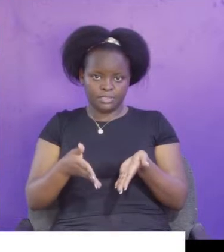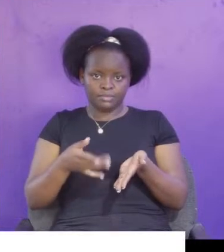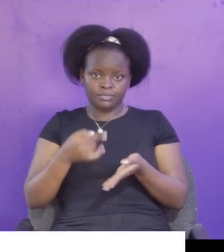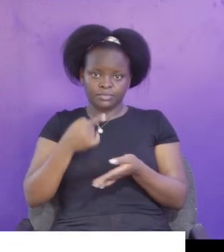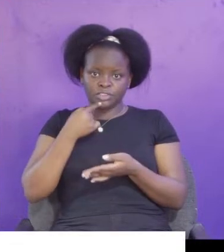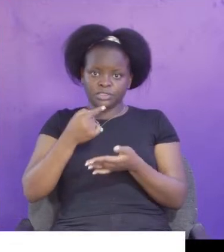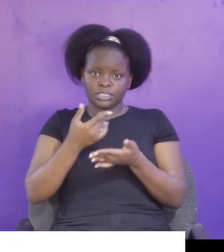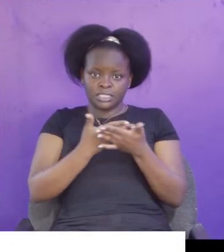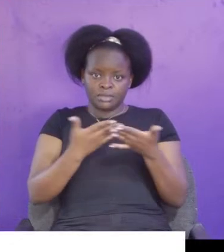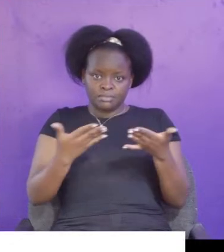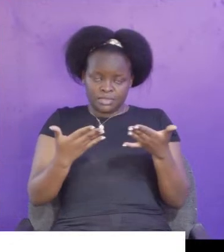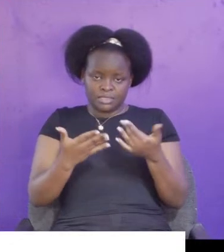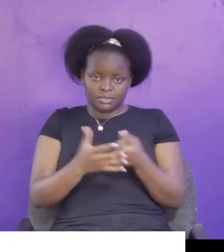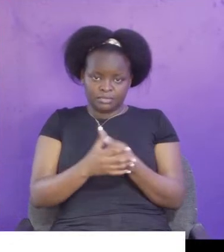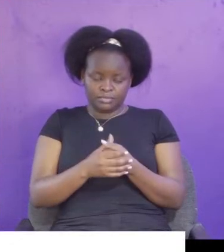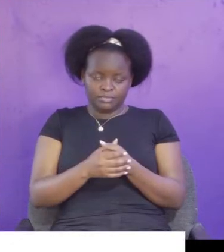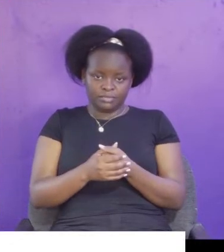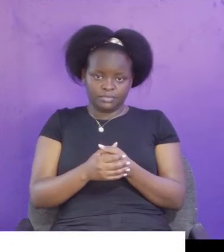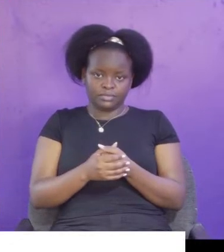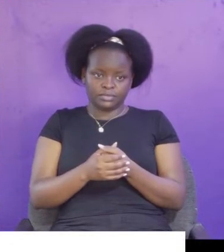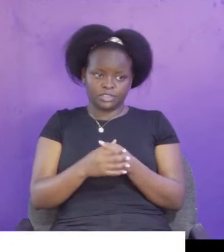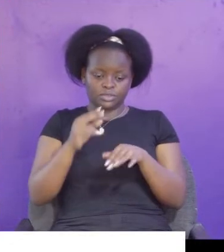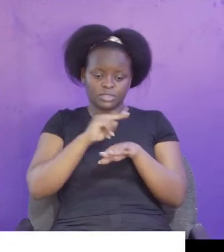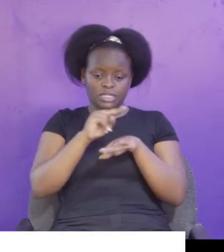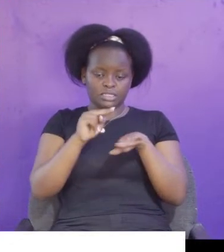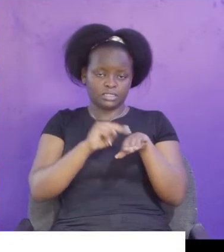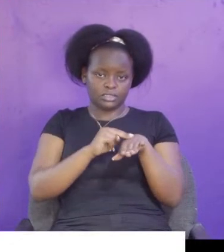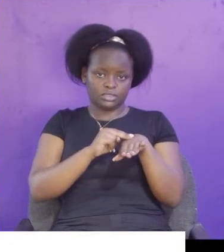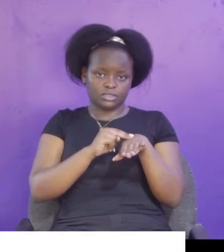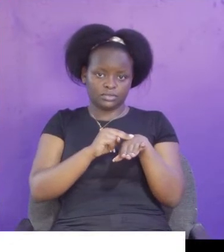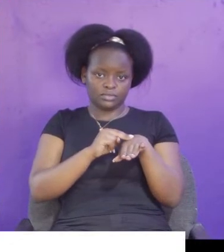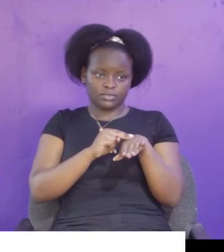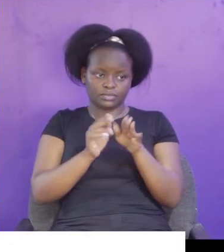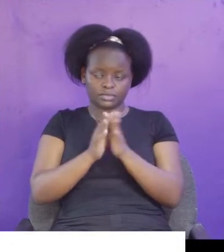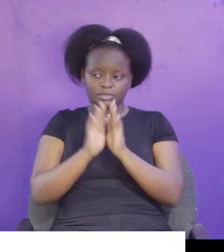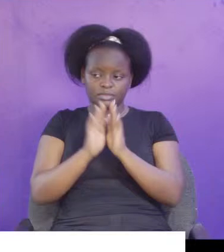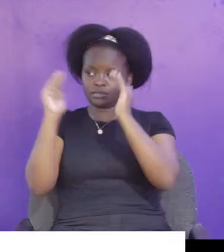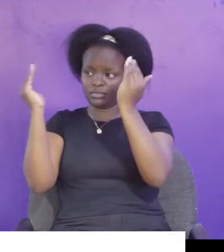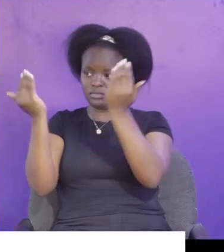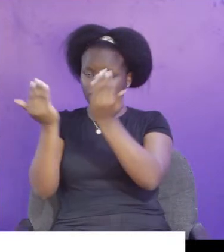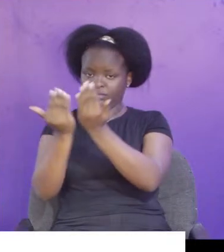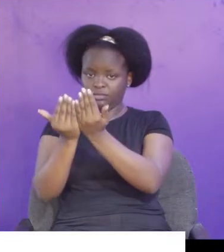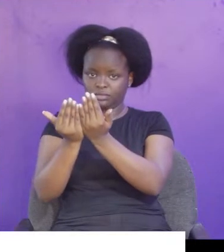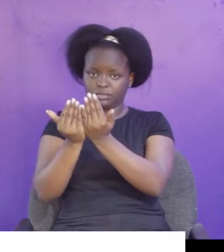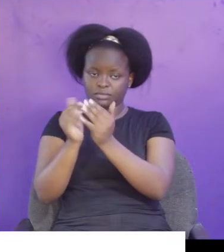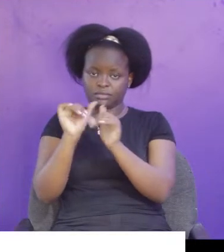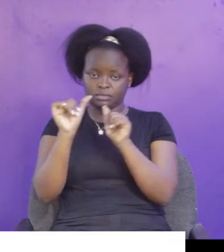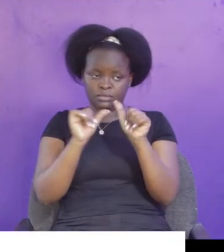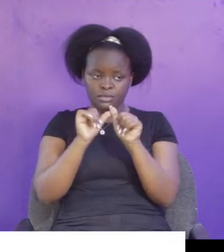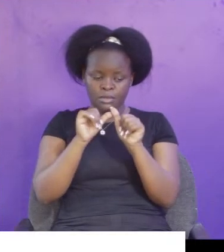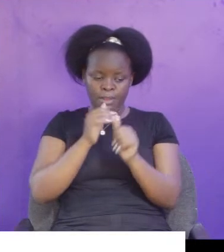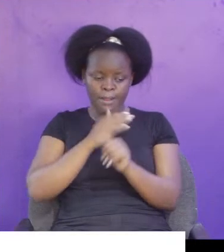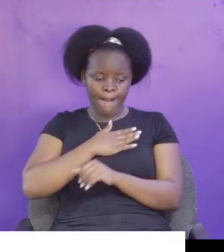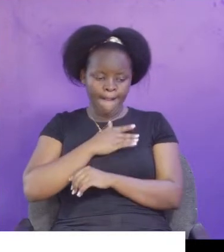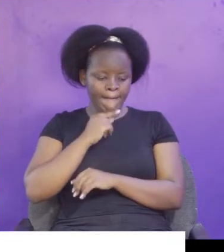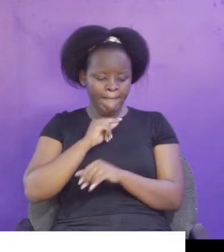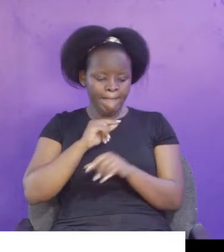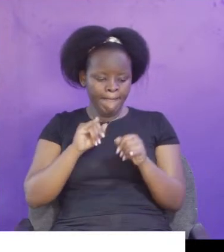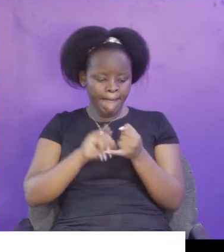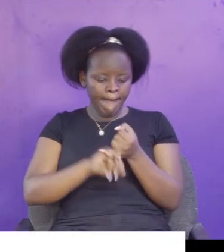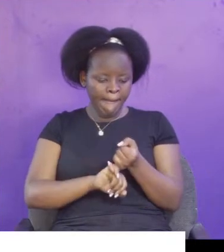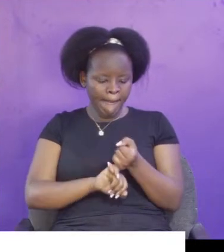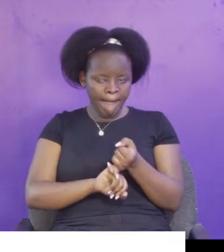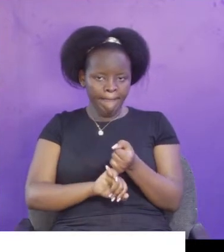something to the nation and to the world about my dear husband,